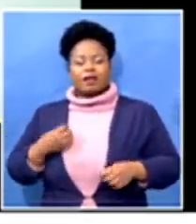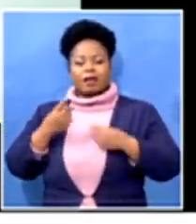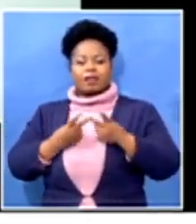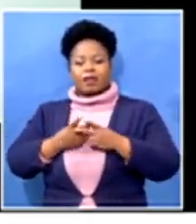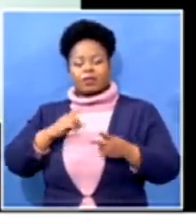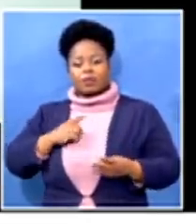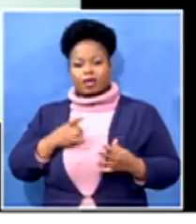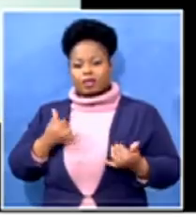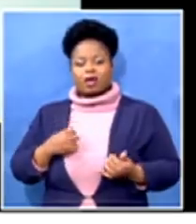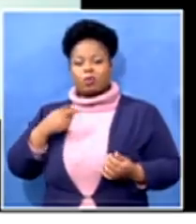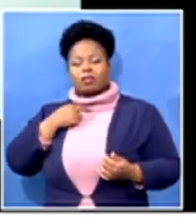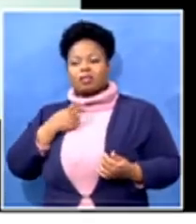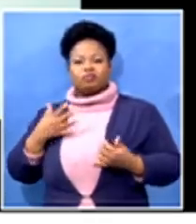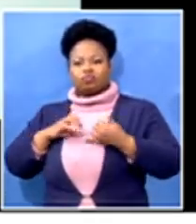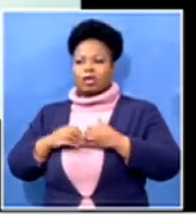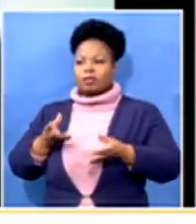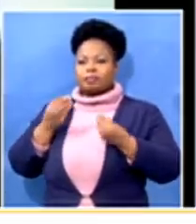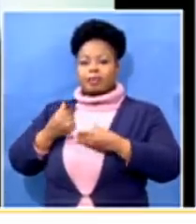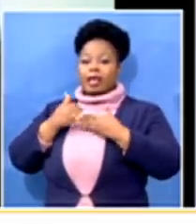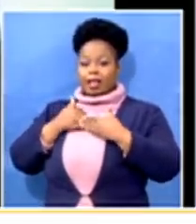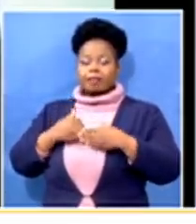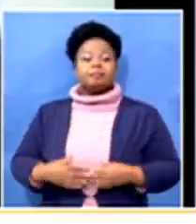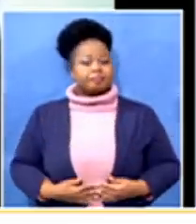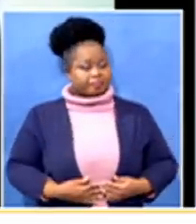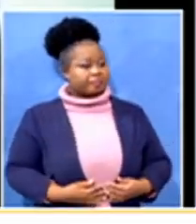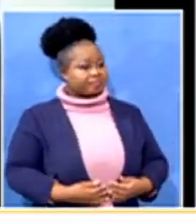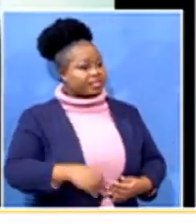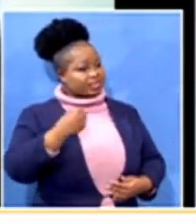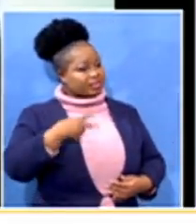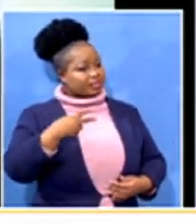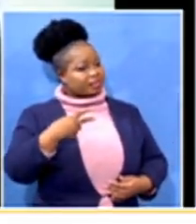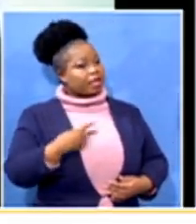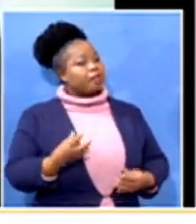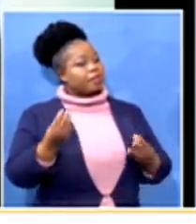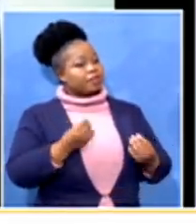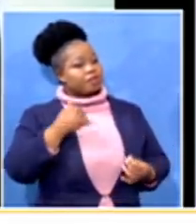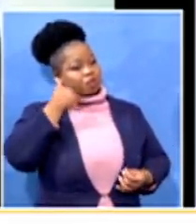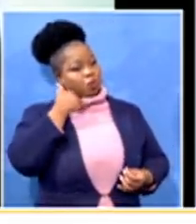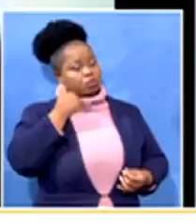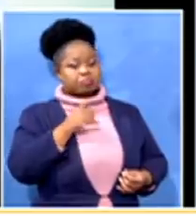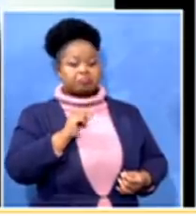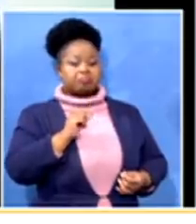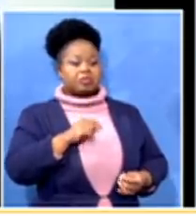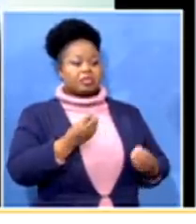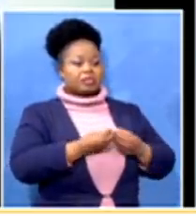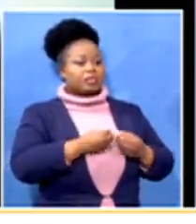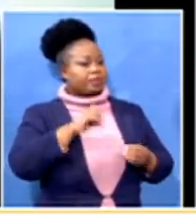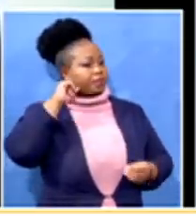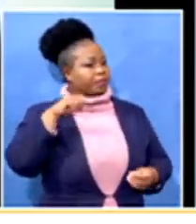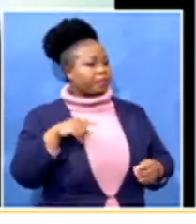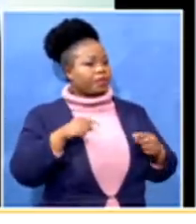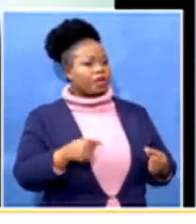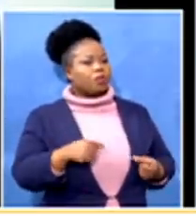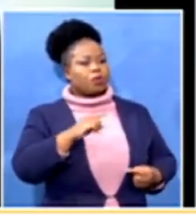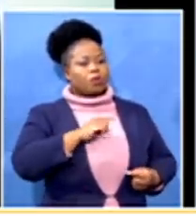reaching out for help. Yeah, unbelievable. I mean, calls doubling, that is something that we cannot ignore. I mean, you already, as it is,